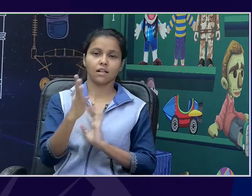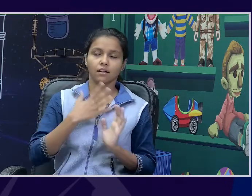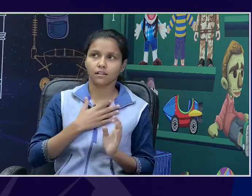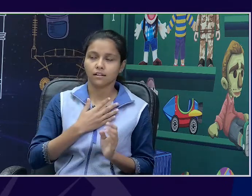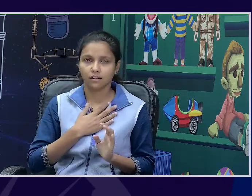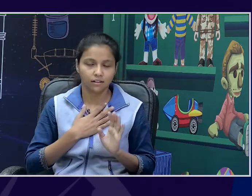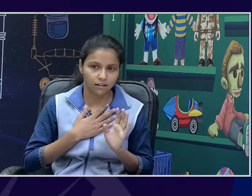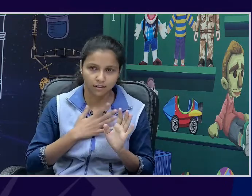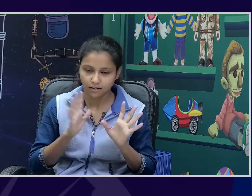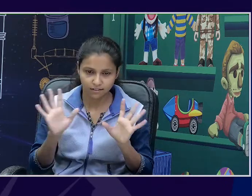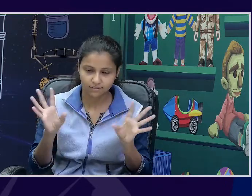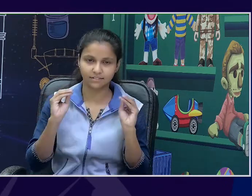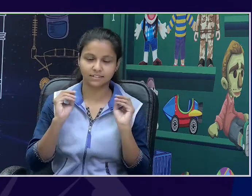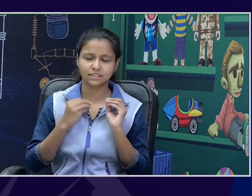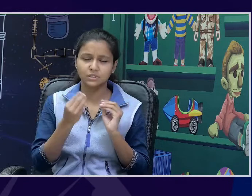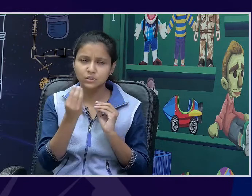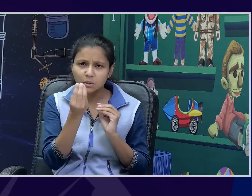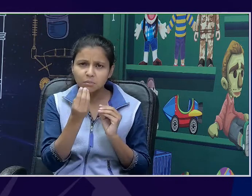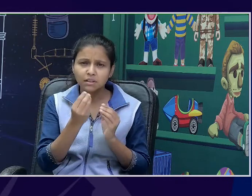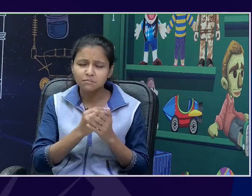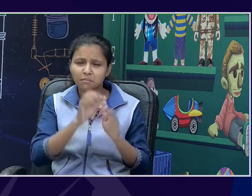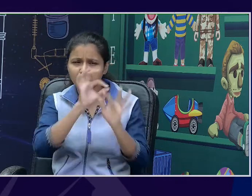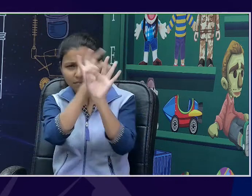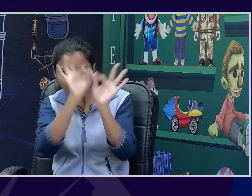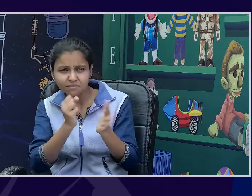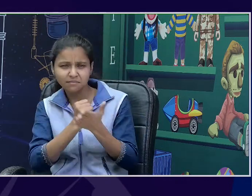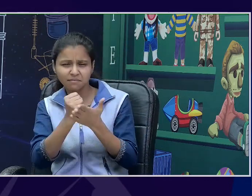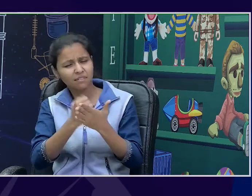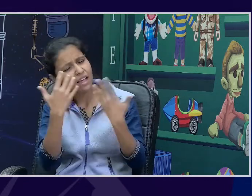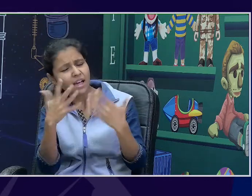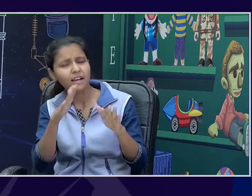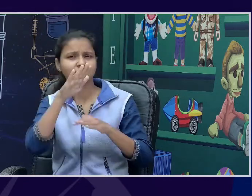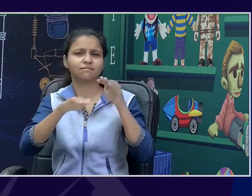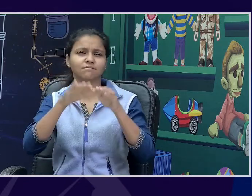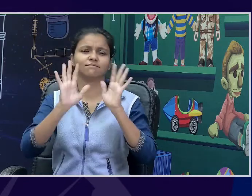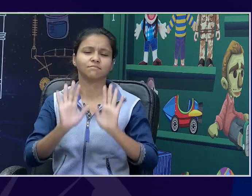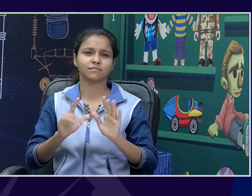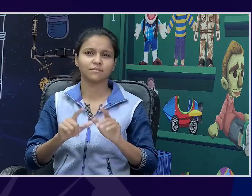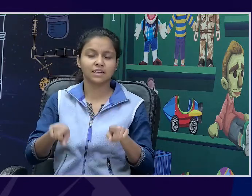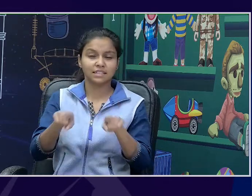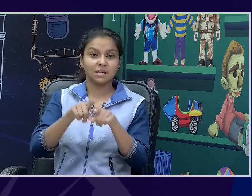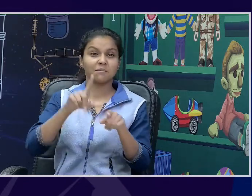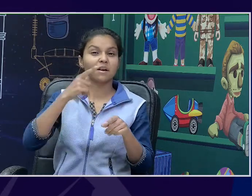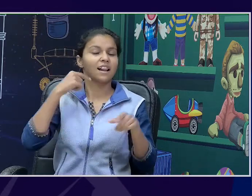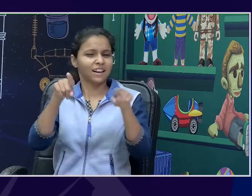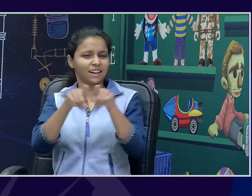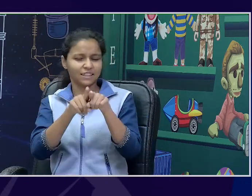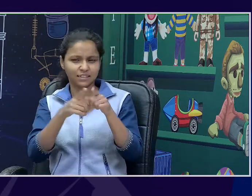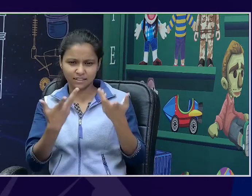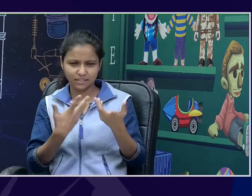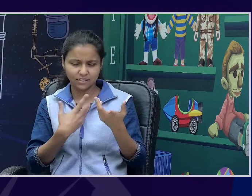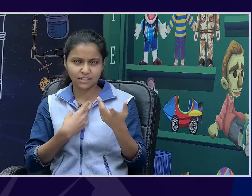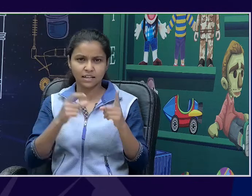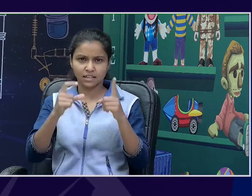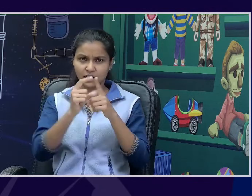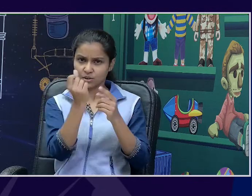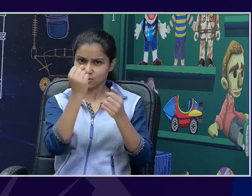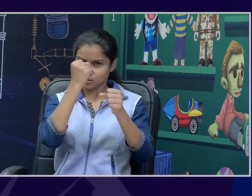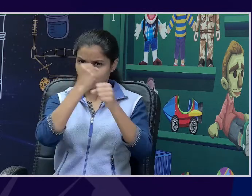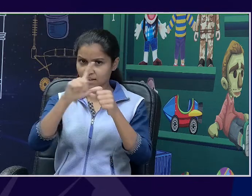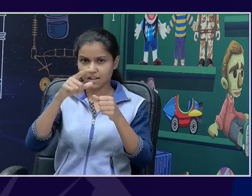we have something ready at every stage. Like Douglas had